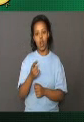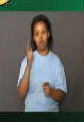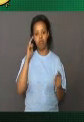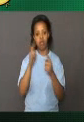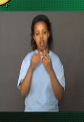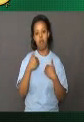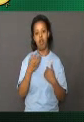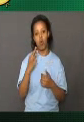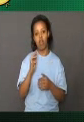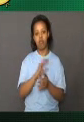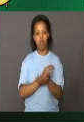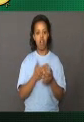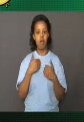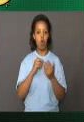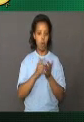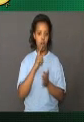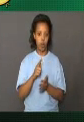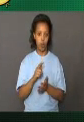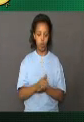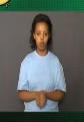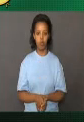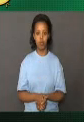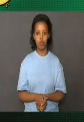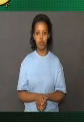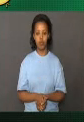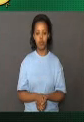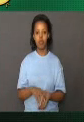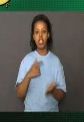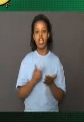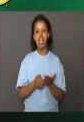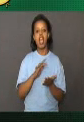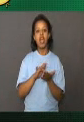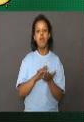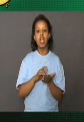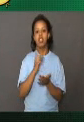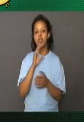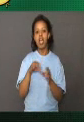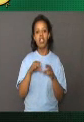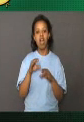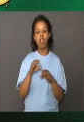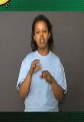type of antiretroviral drugs. These drugs are called